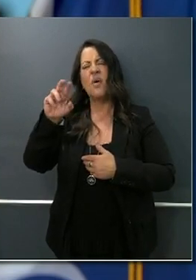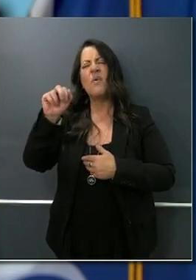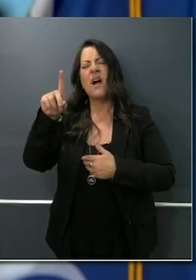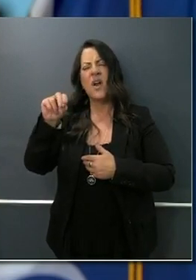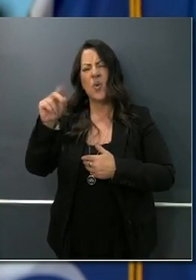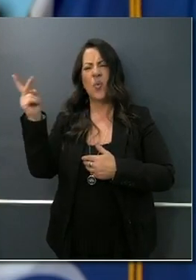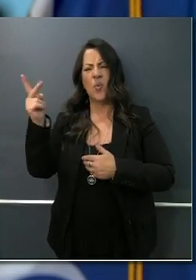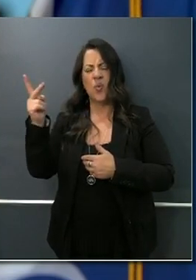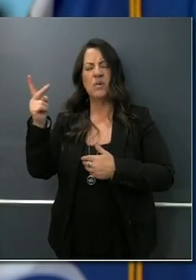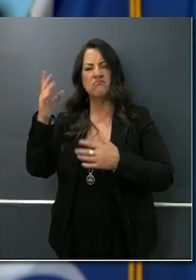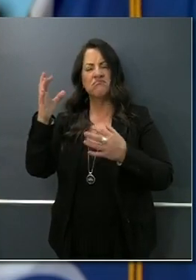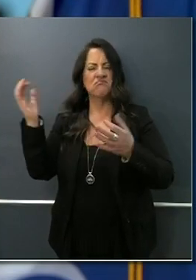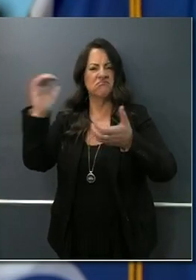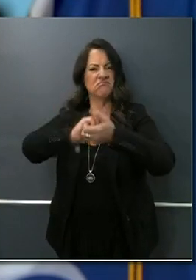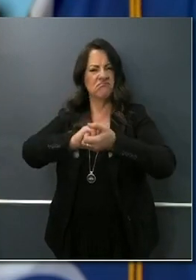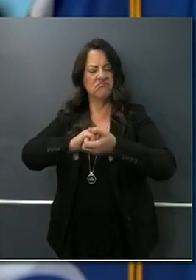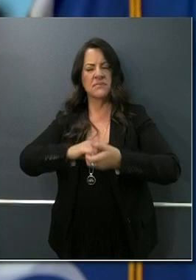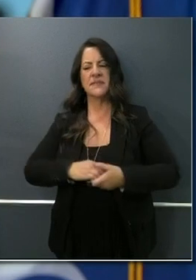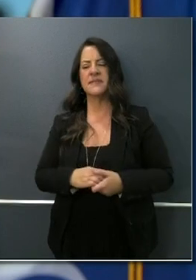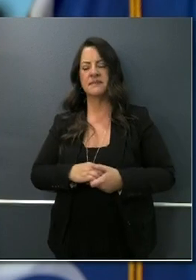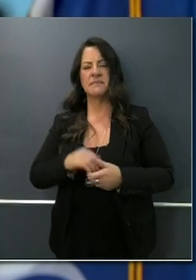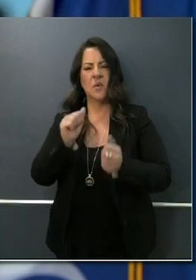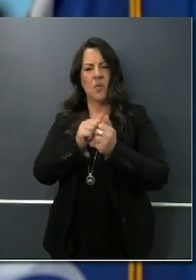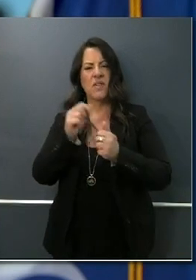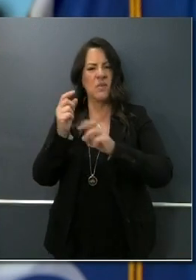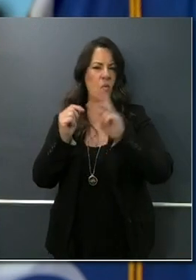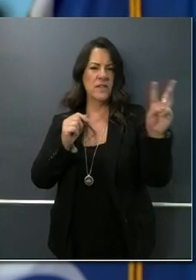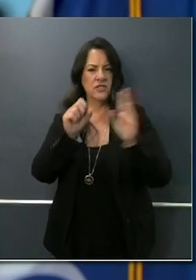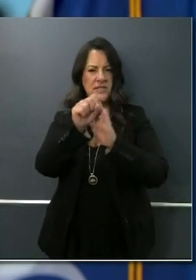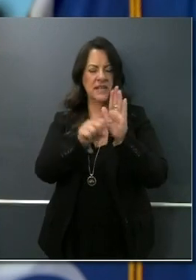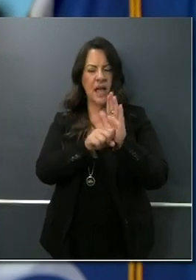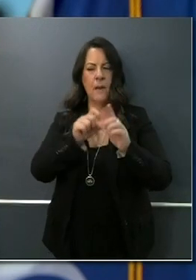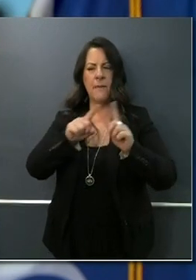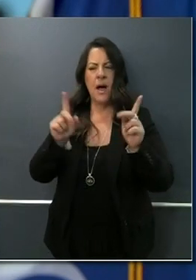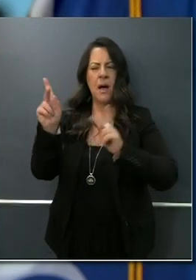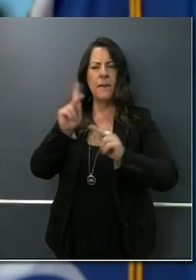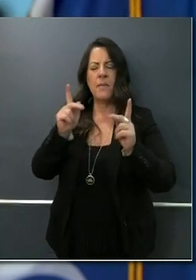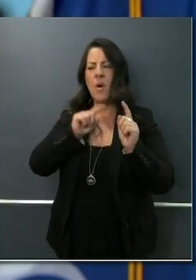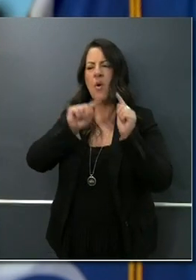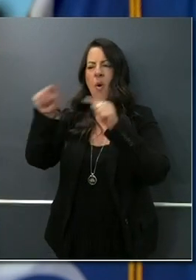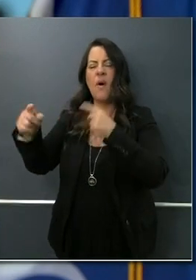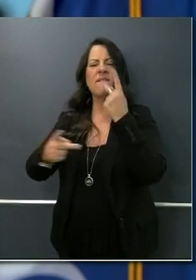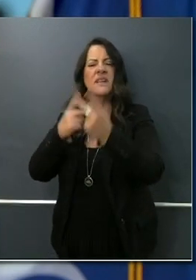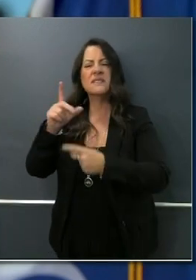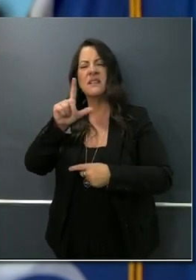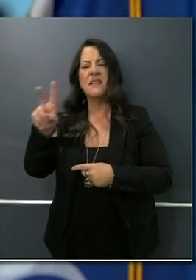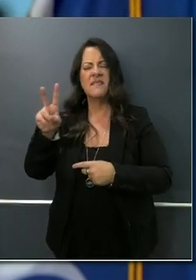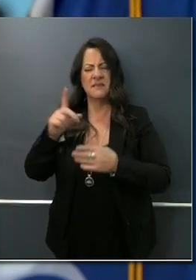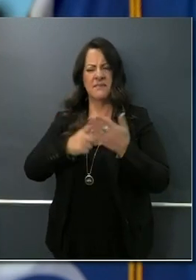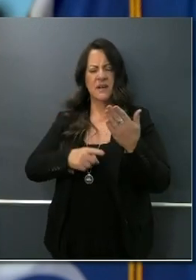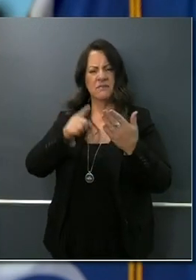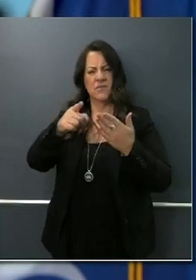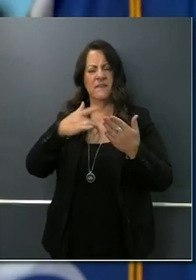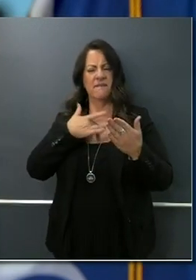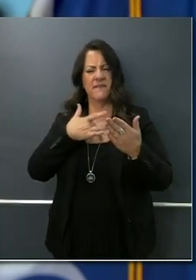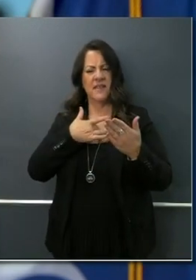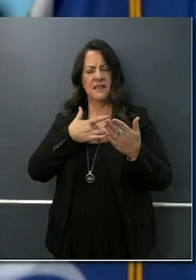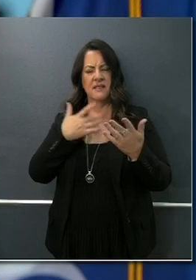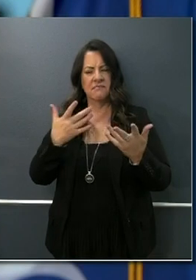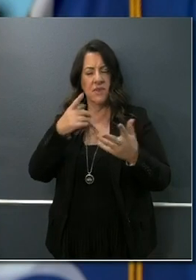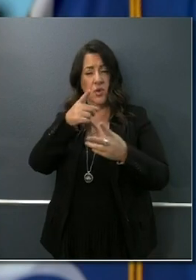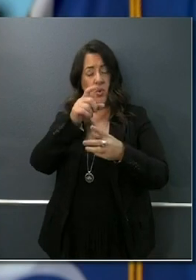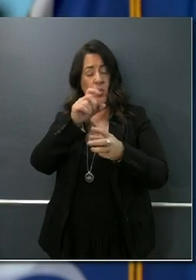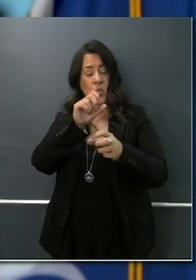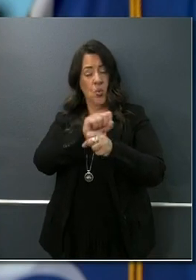visitors from other Western states come to visit Las Vegas, for example. I'm curious to know the regional framework you're contemplating with other